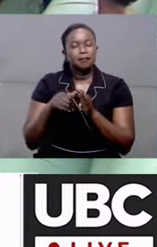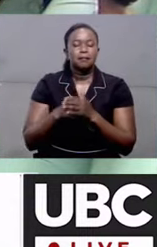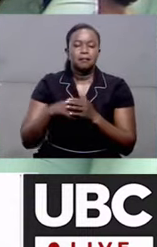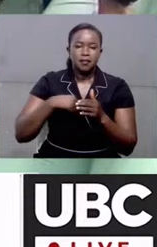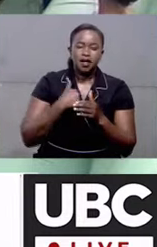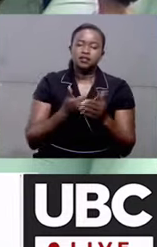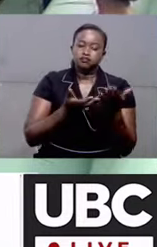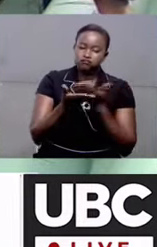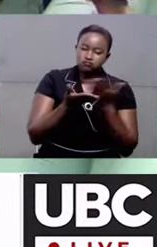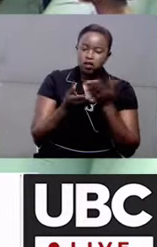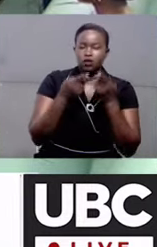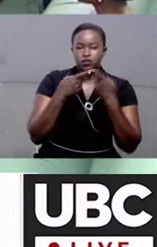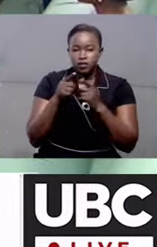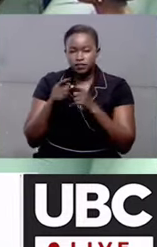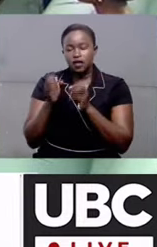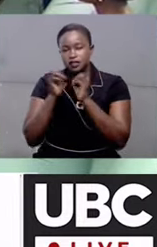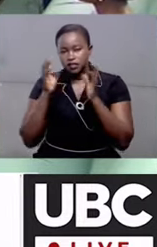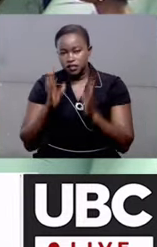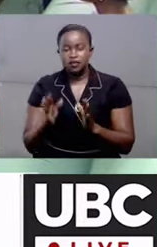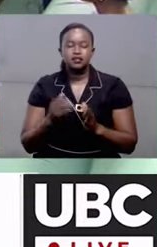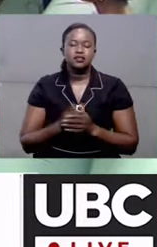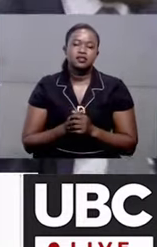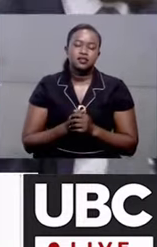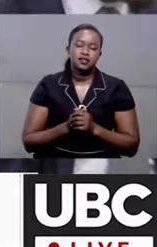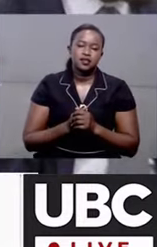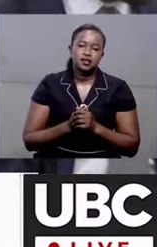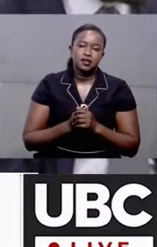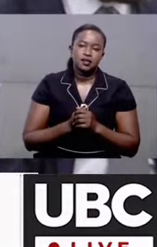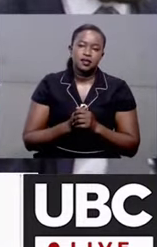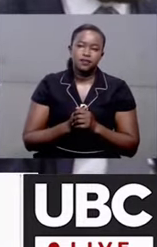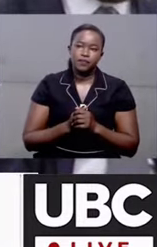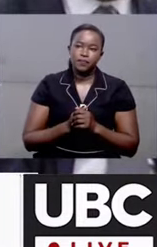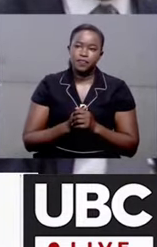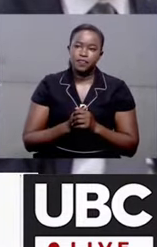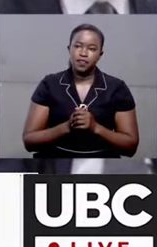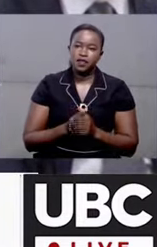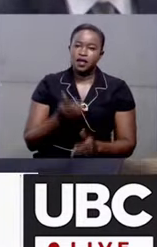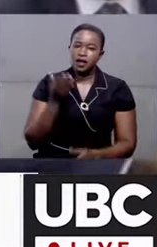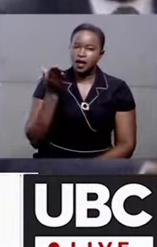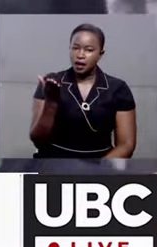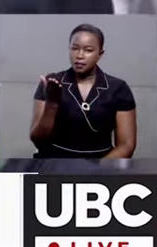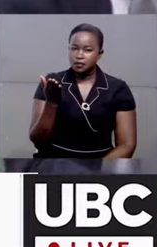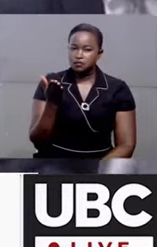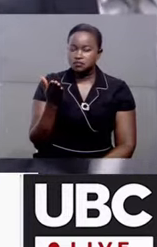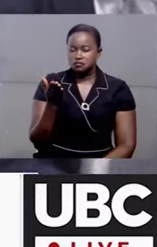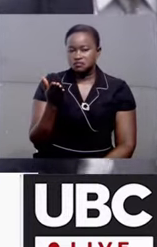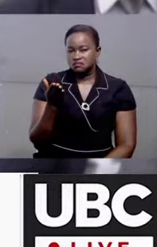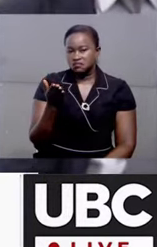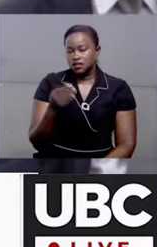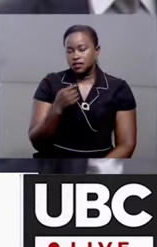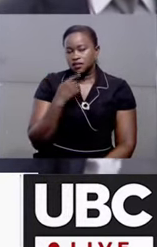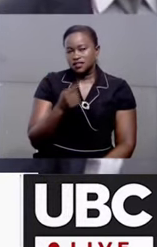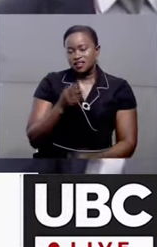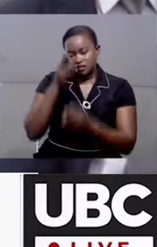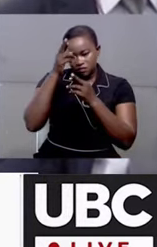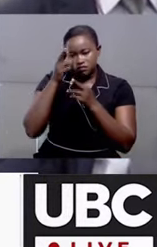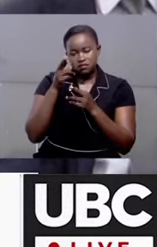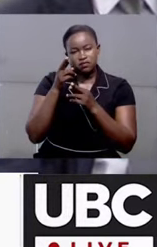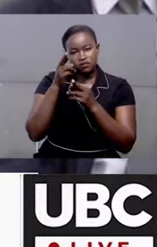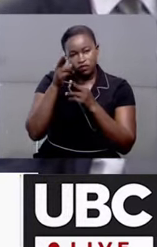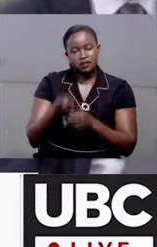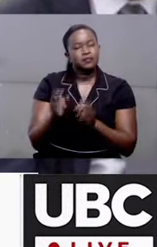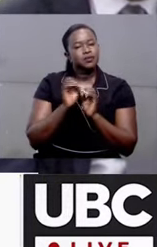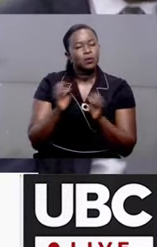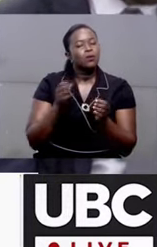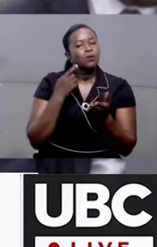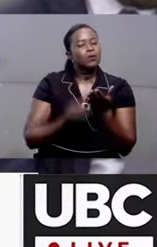even different teachers that they are being disrespected what is going on, but